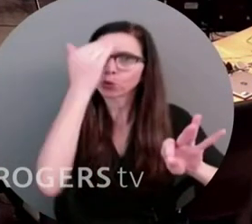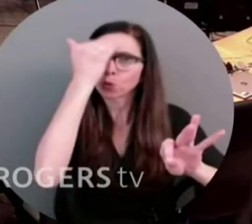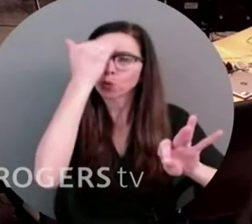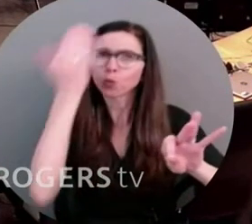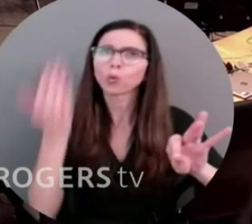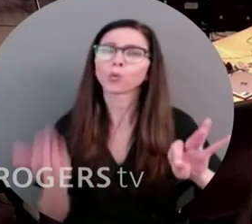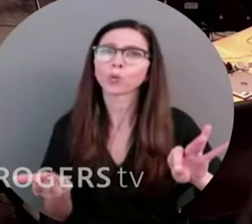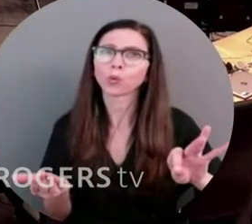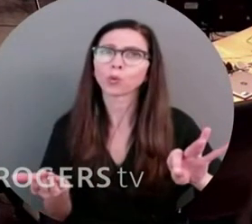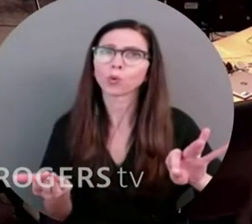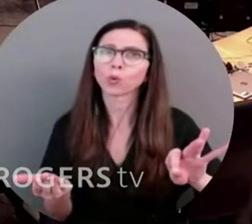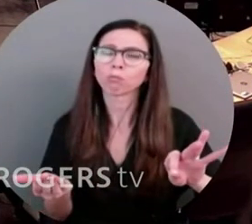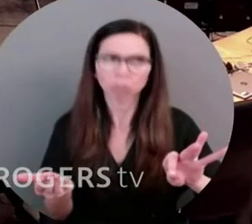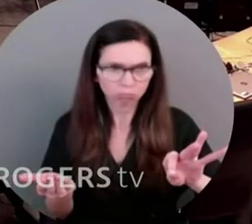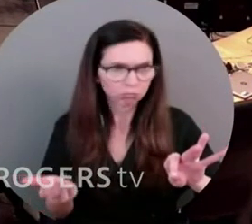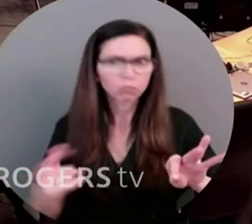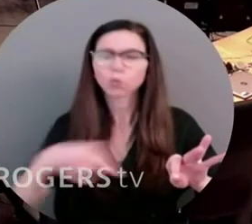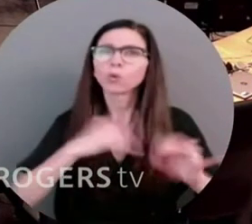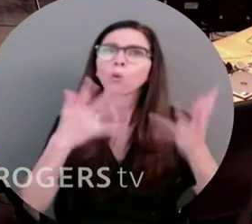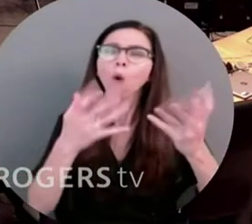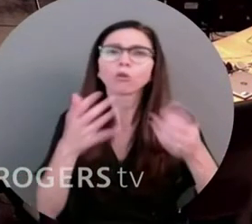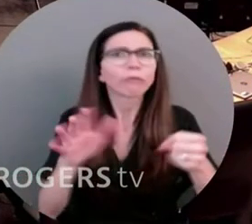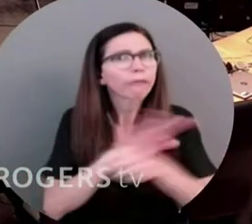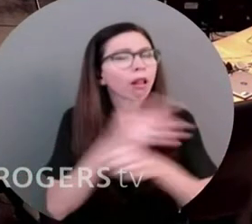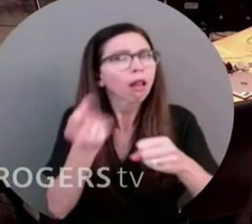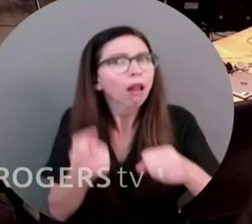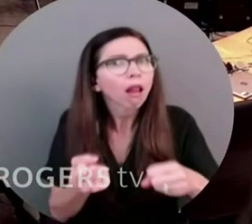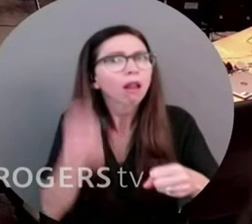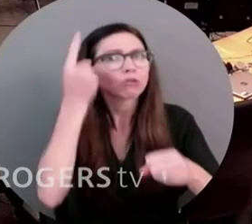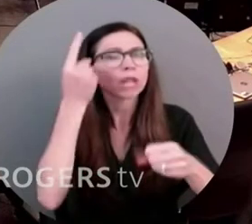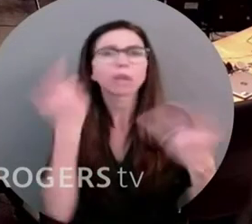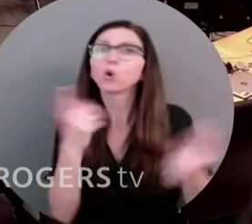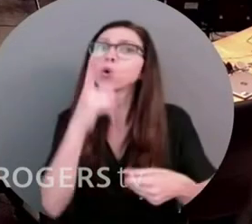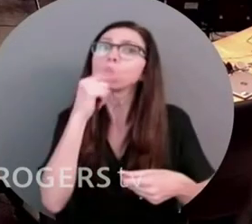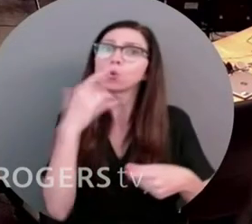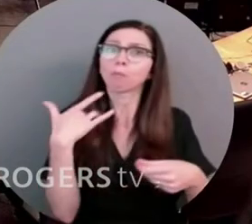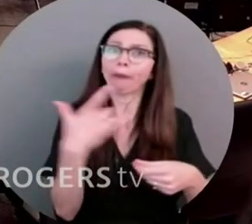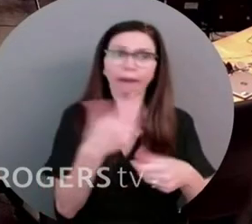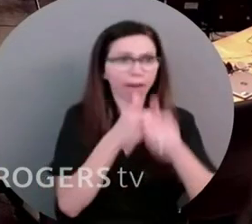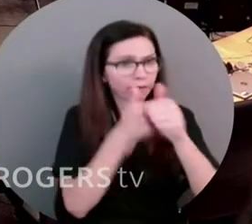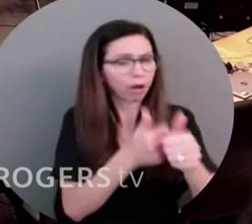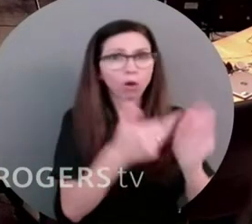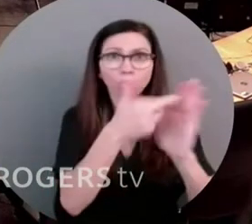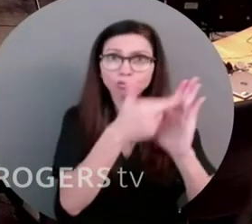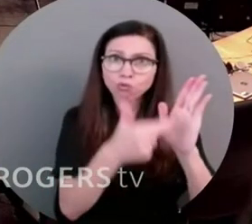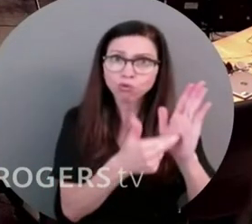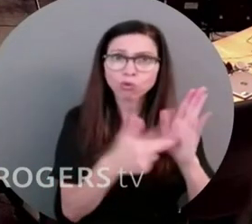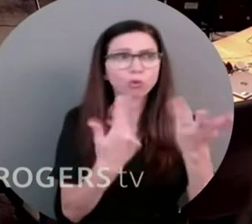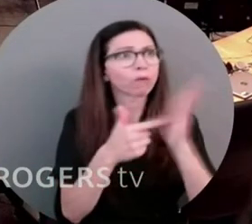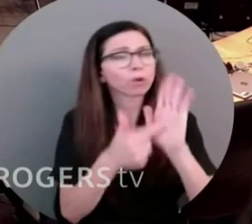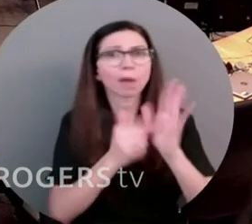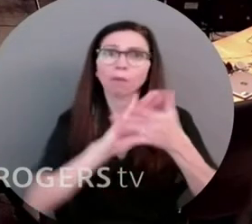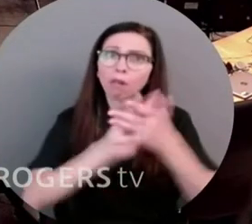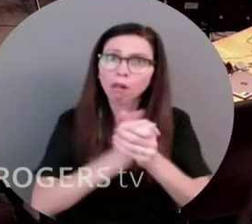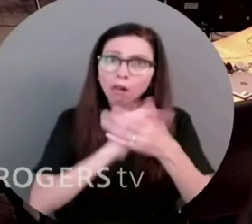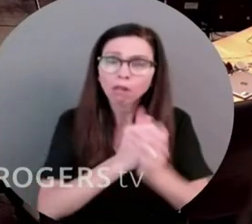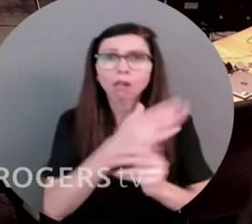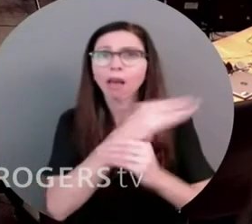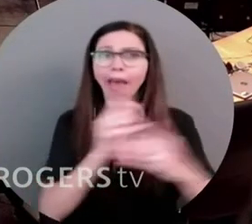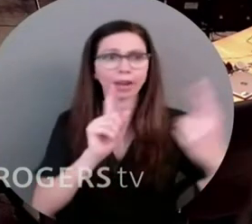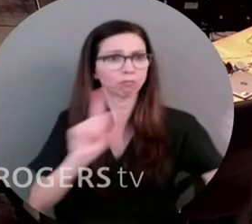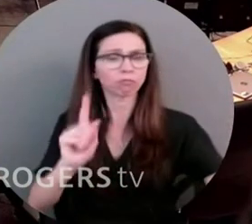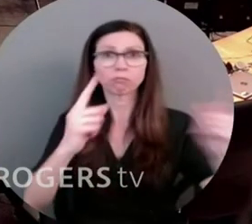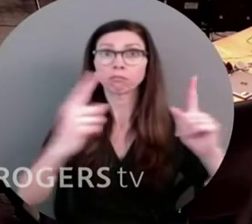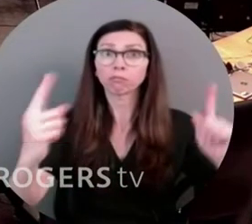fully understand how people are actually following the guidelines, because it's really physical distancing which is the